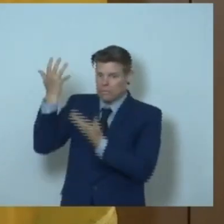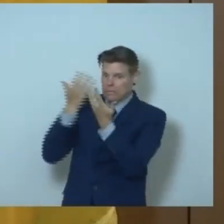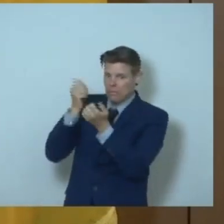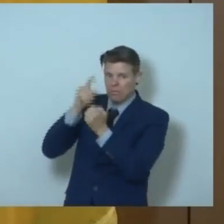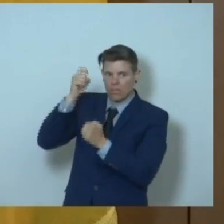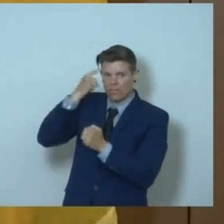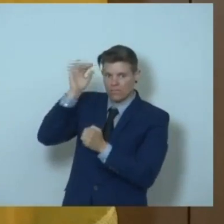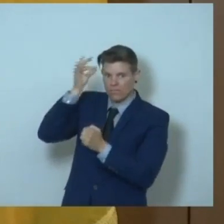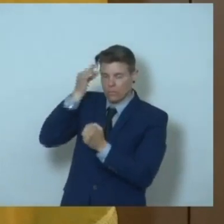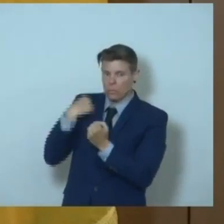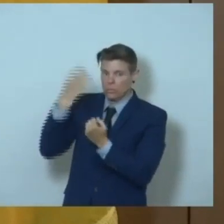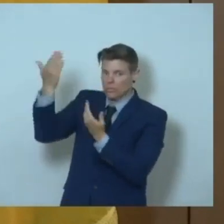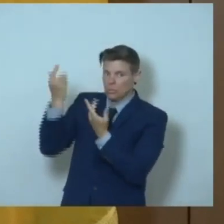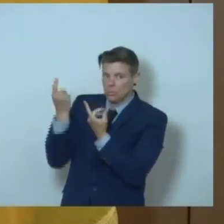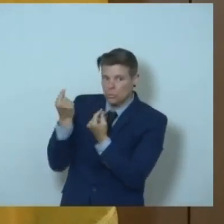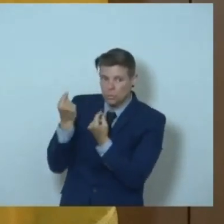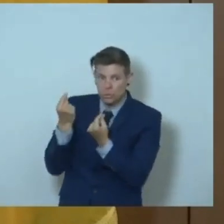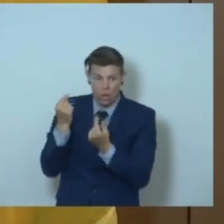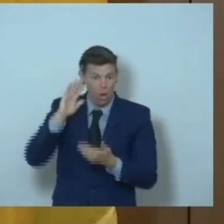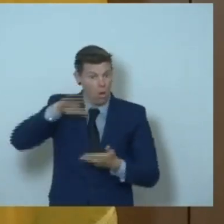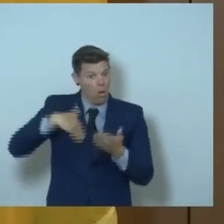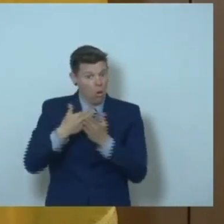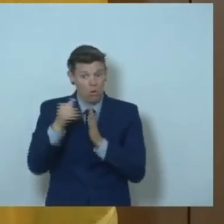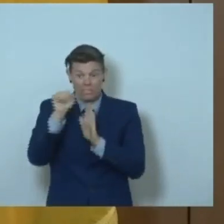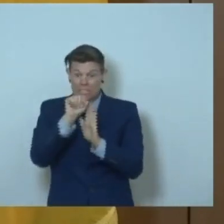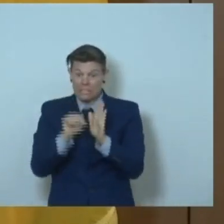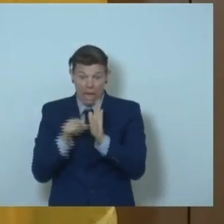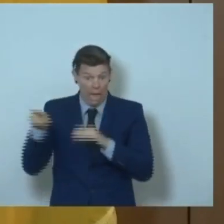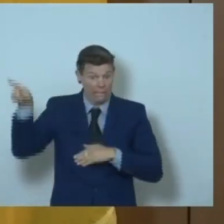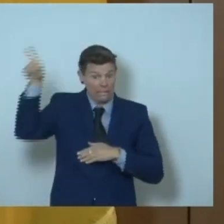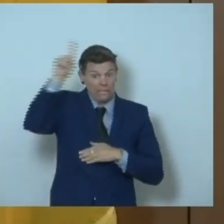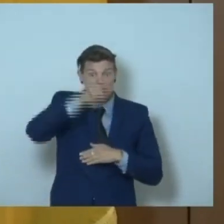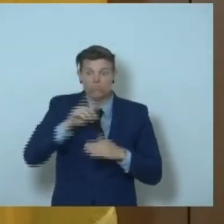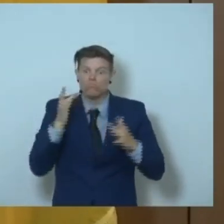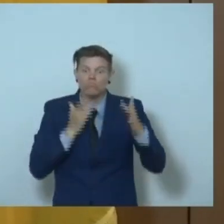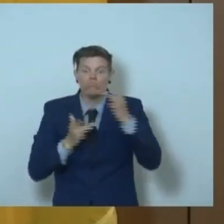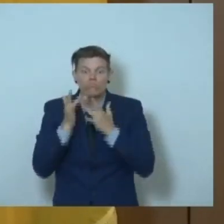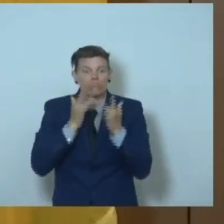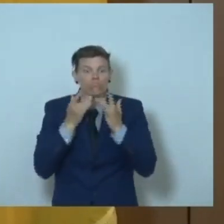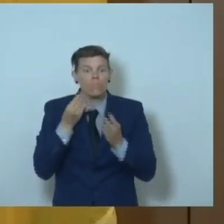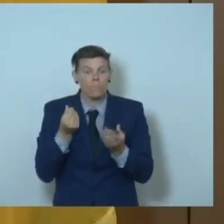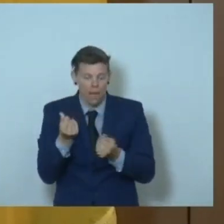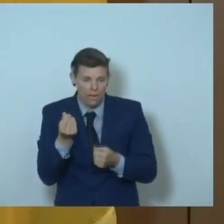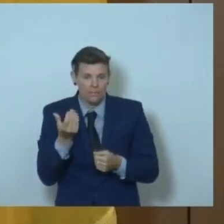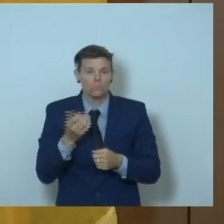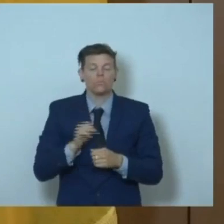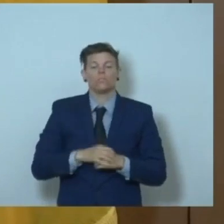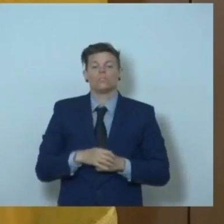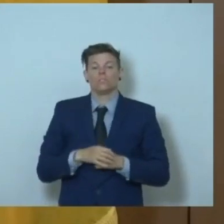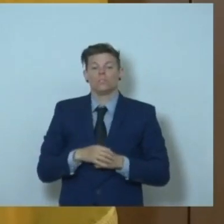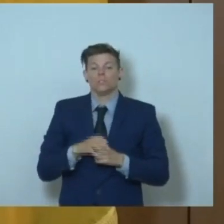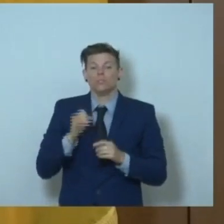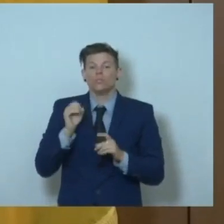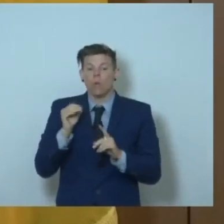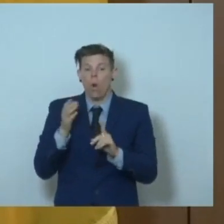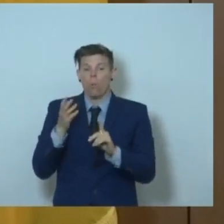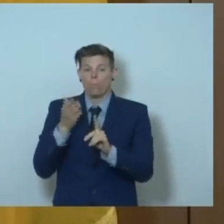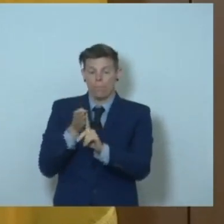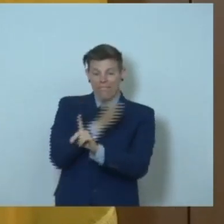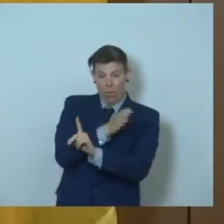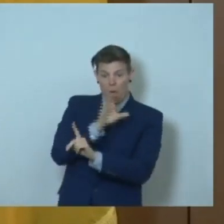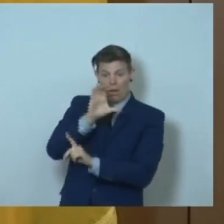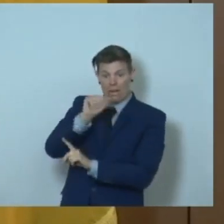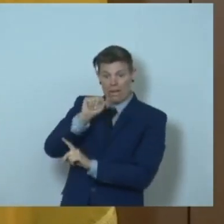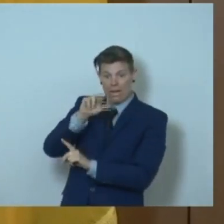enough. Before getting the $77 million and getting the CARES Act money into the state, we were